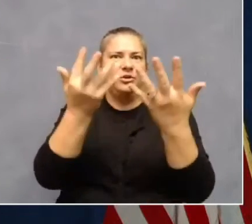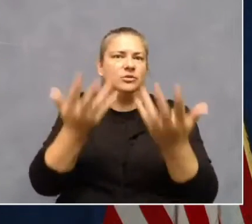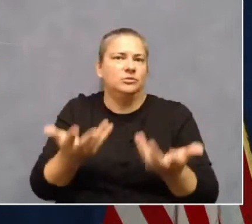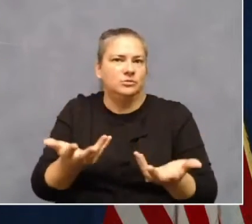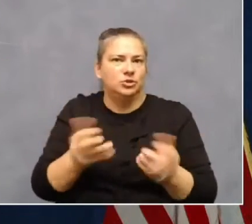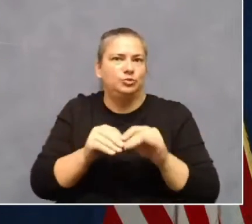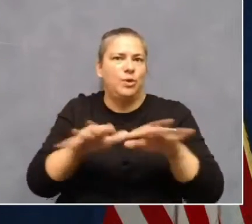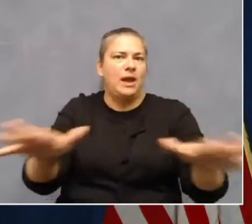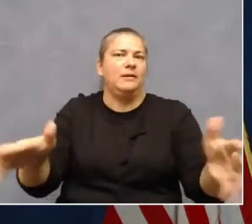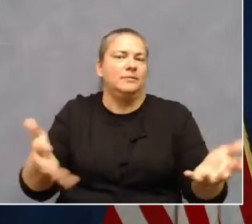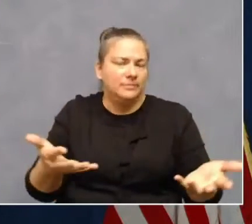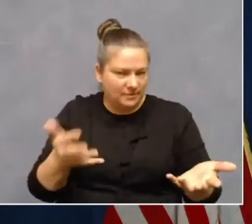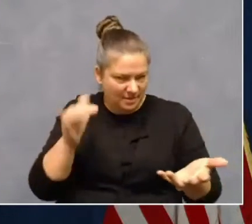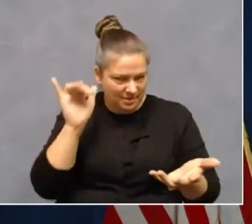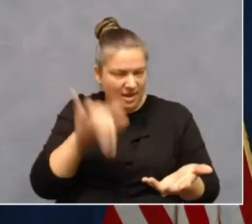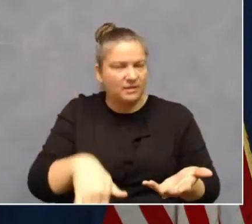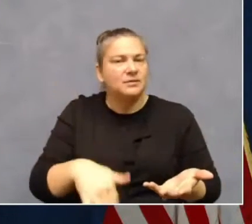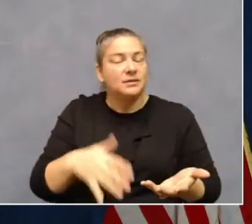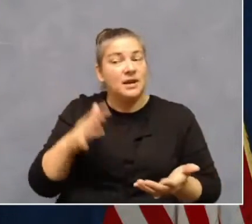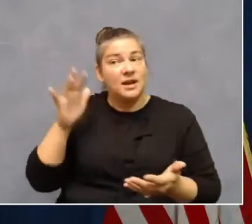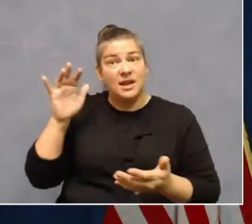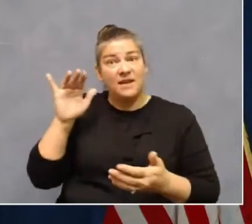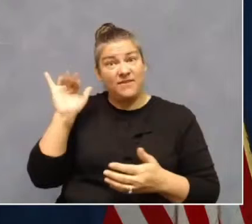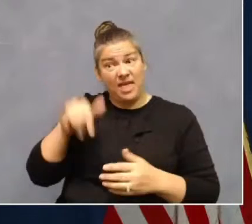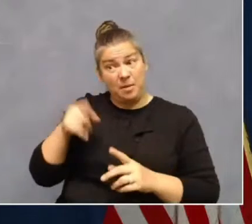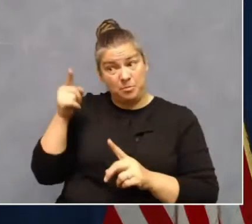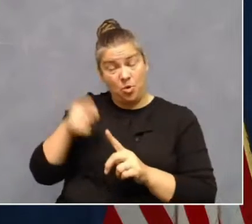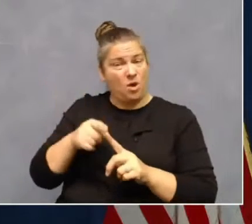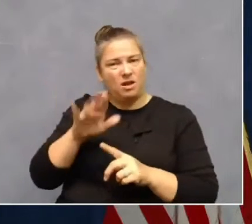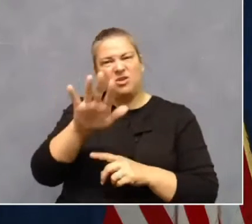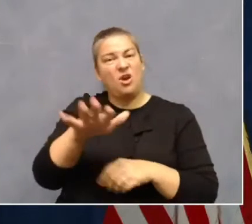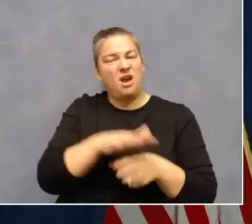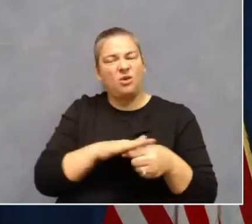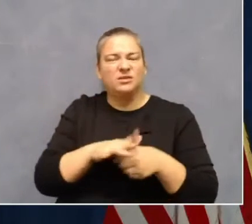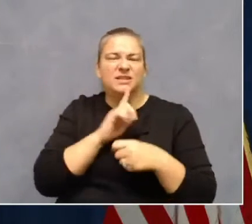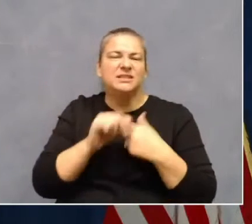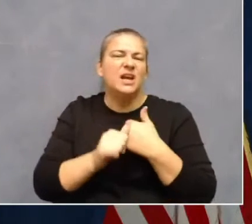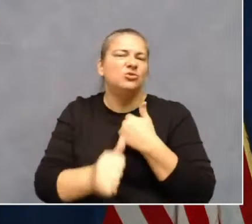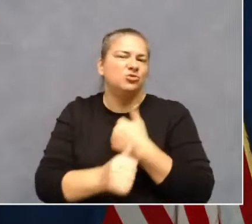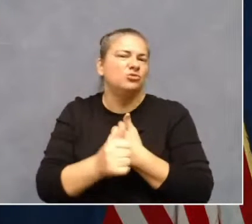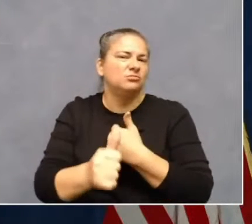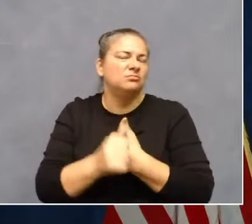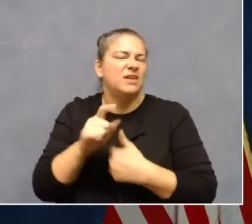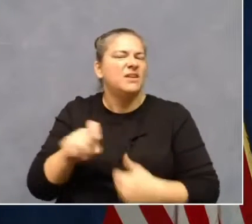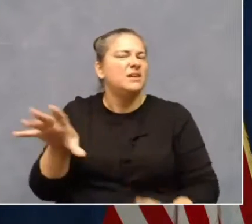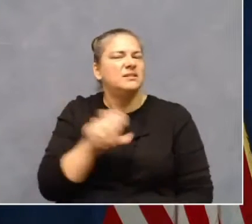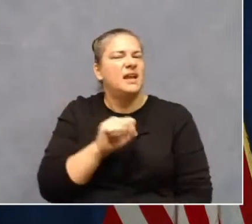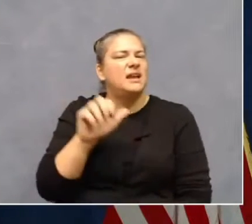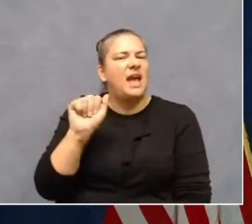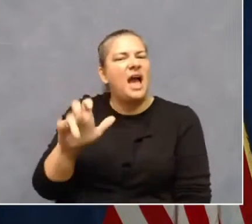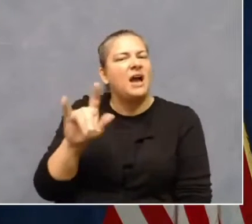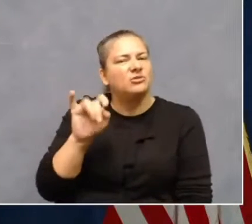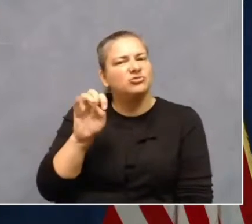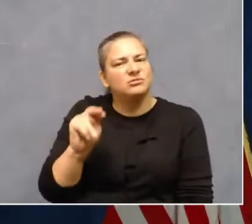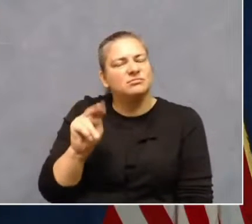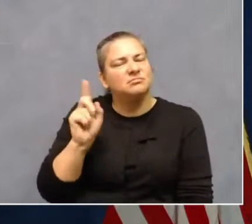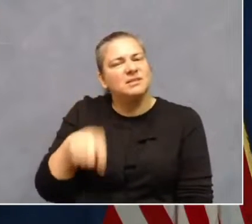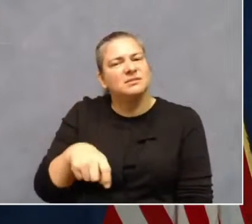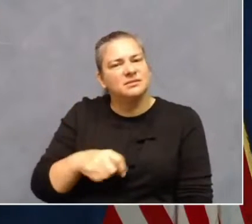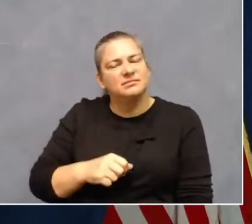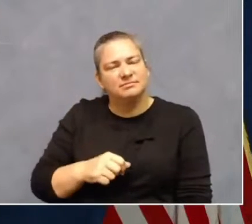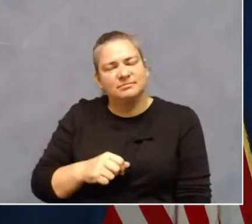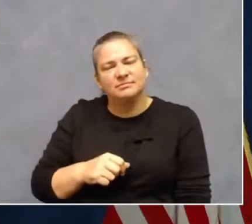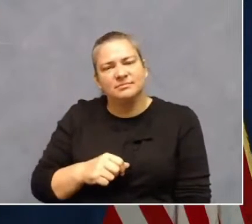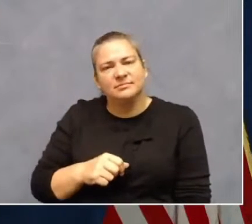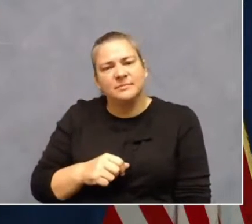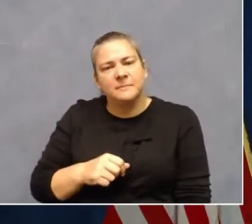that point, your area is in danger, and we got to take action to lessen it. Now,